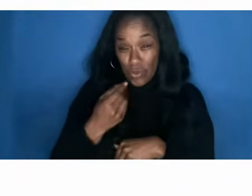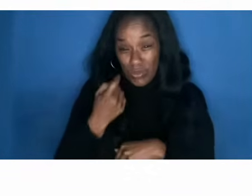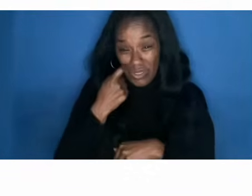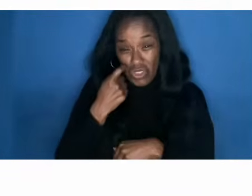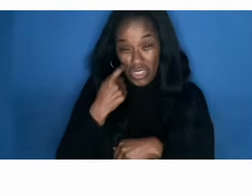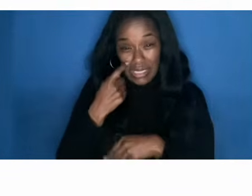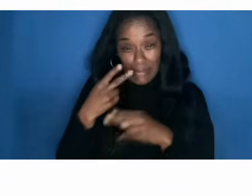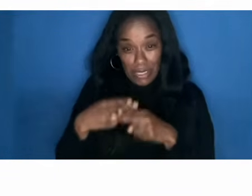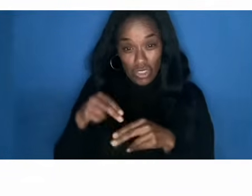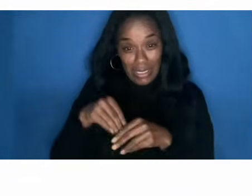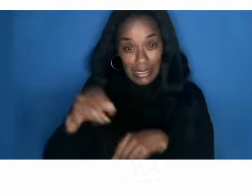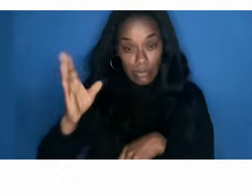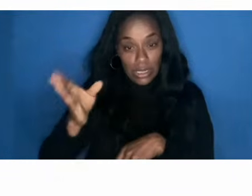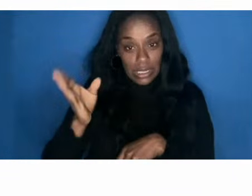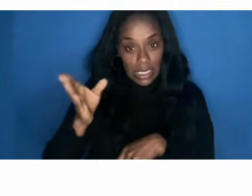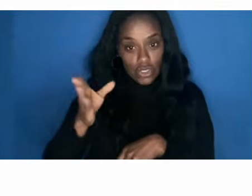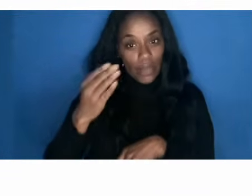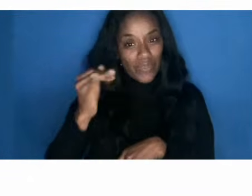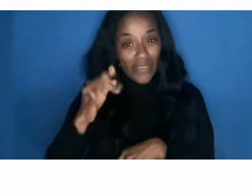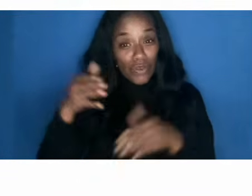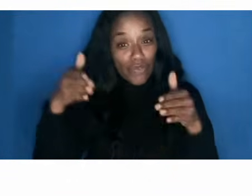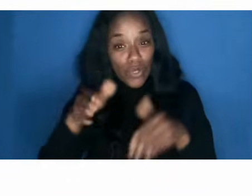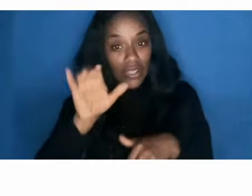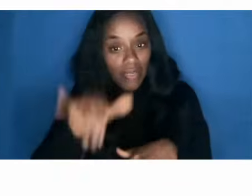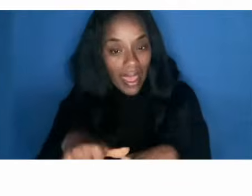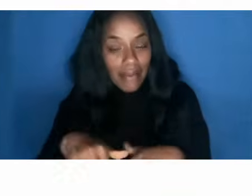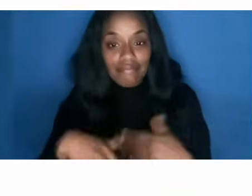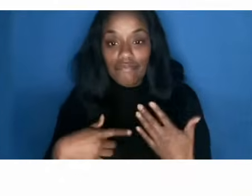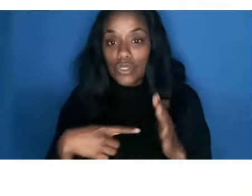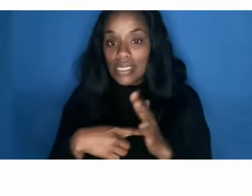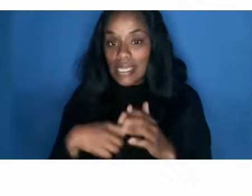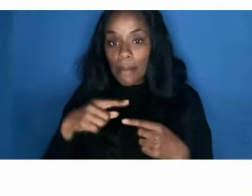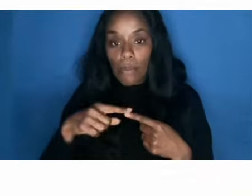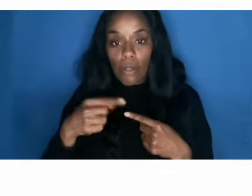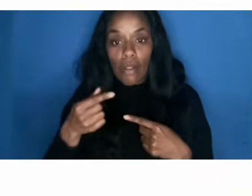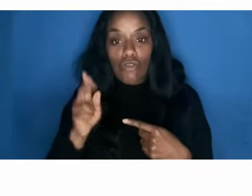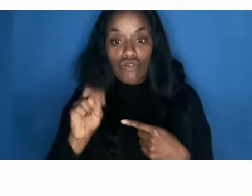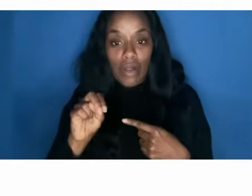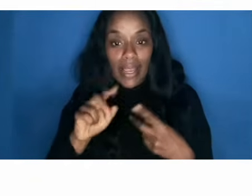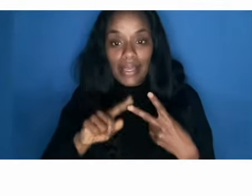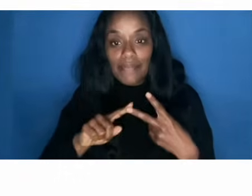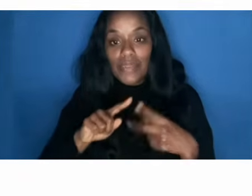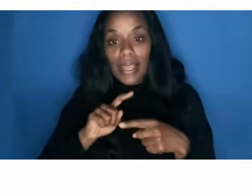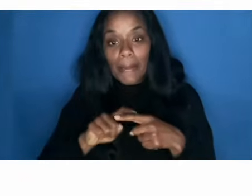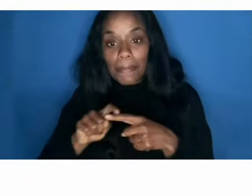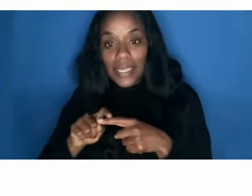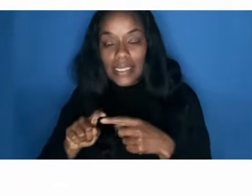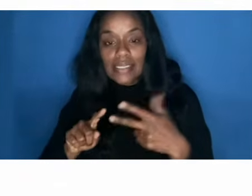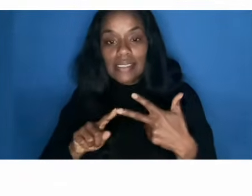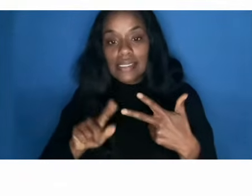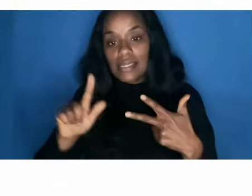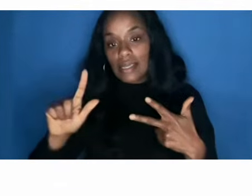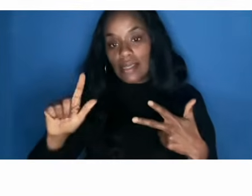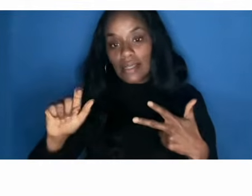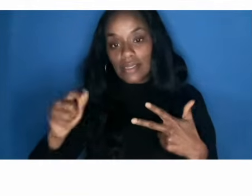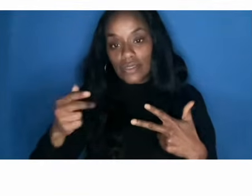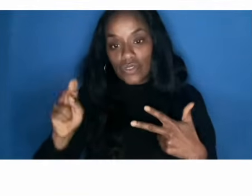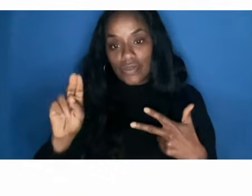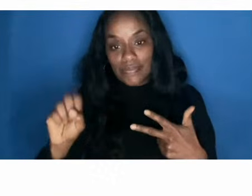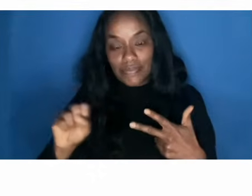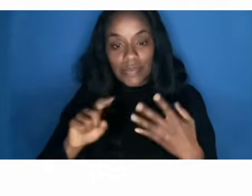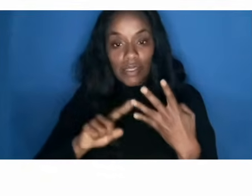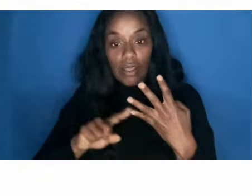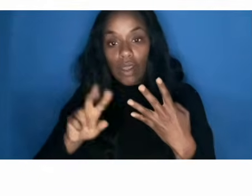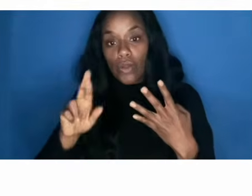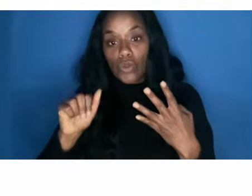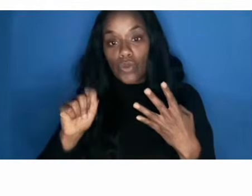in the presentation today, your grains, your beans, your legumes, your root vegetables, all